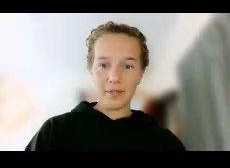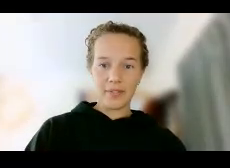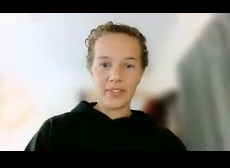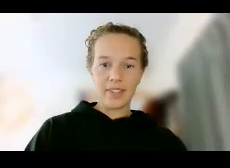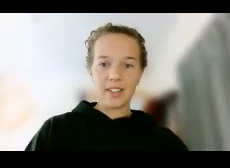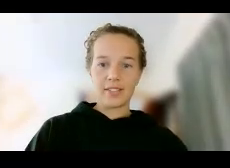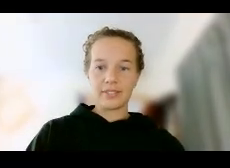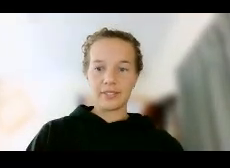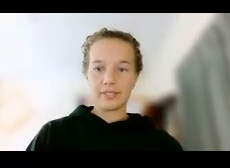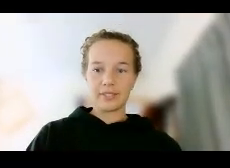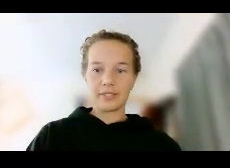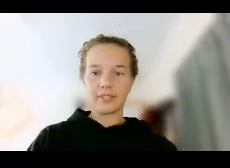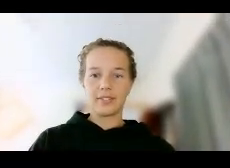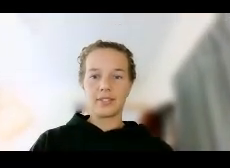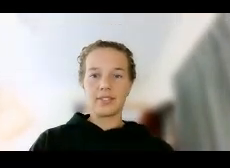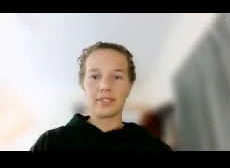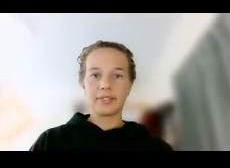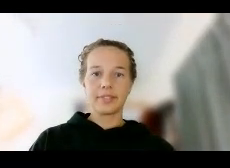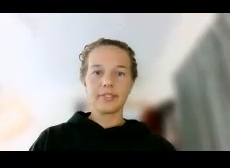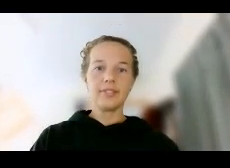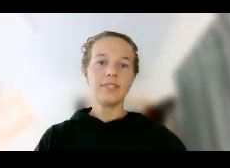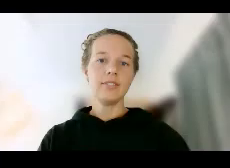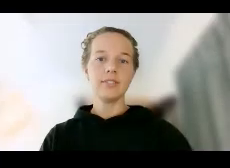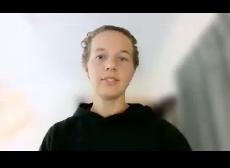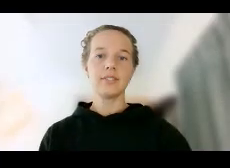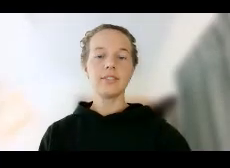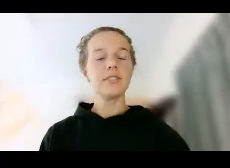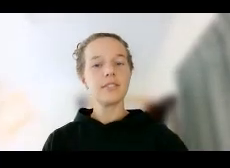else's lunch. Yeah, okay. Well, this is